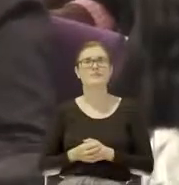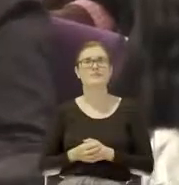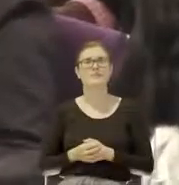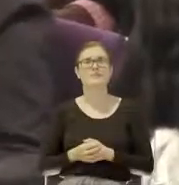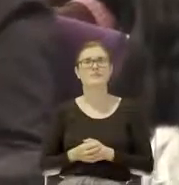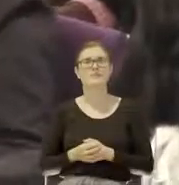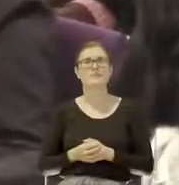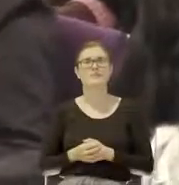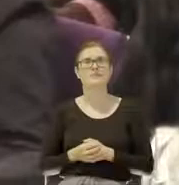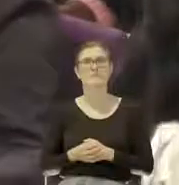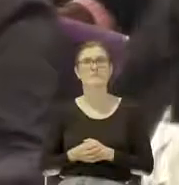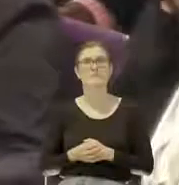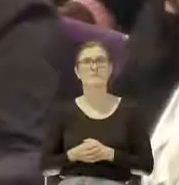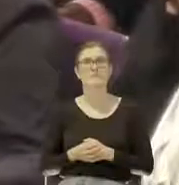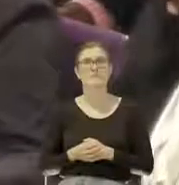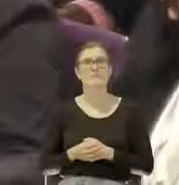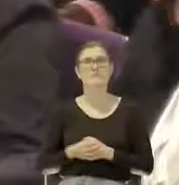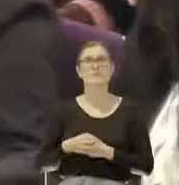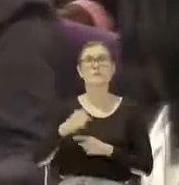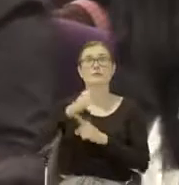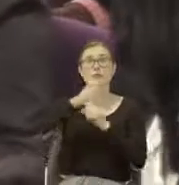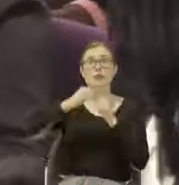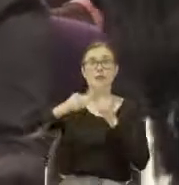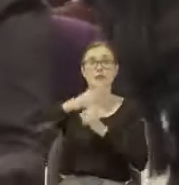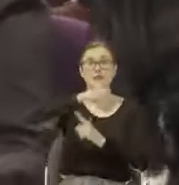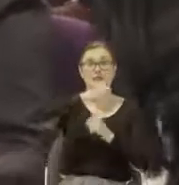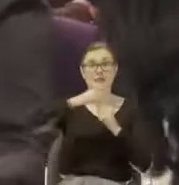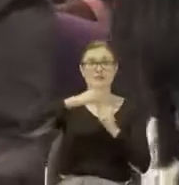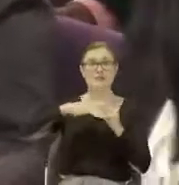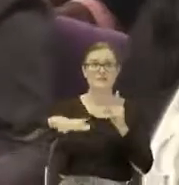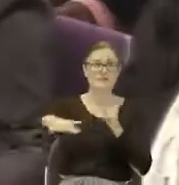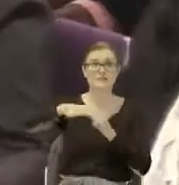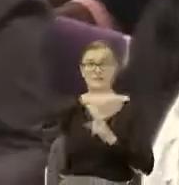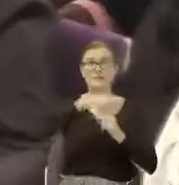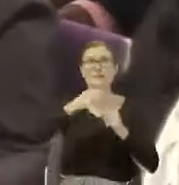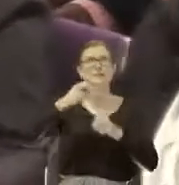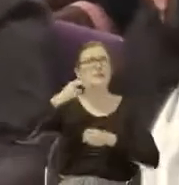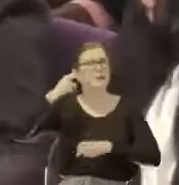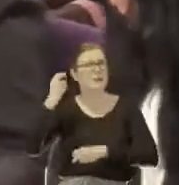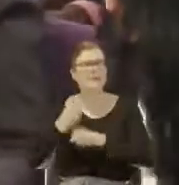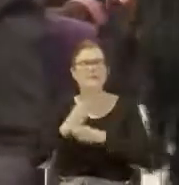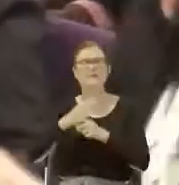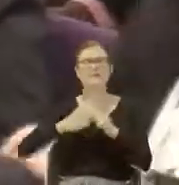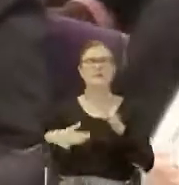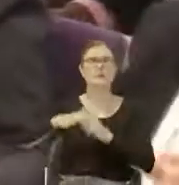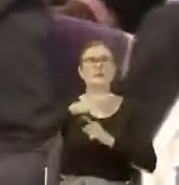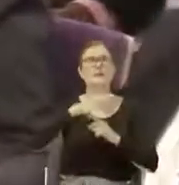something that we have to look at, and their safety is always not